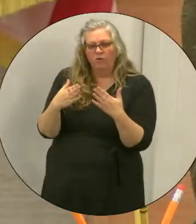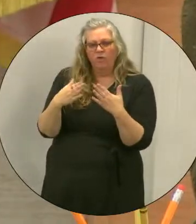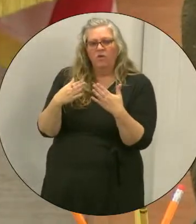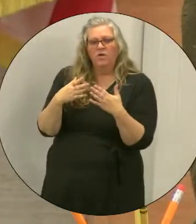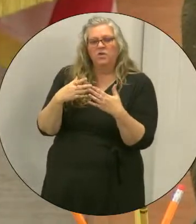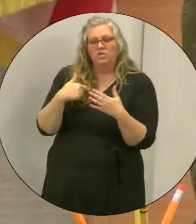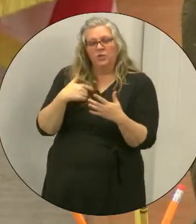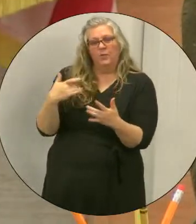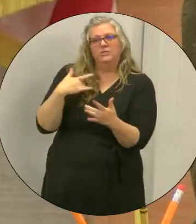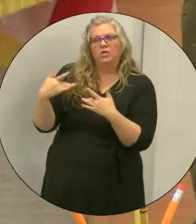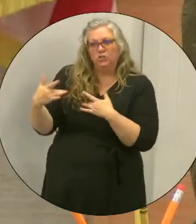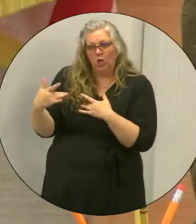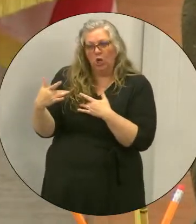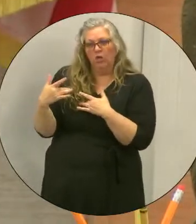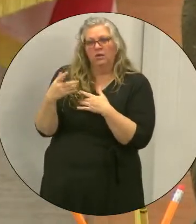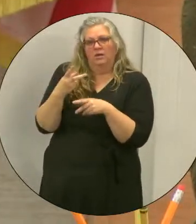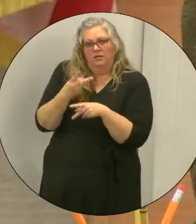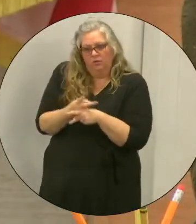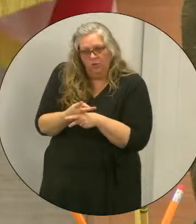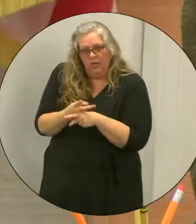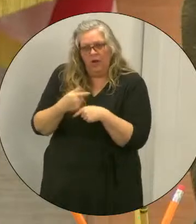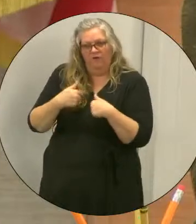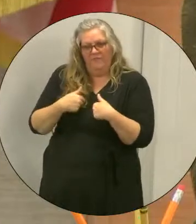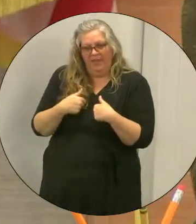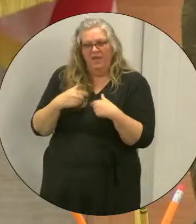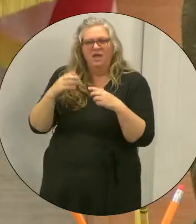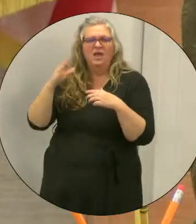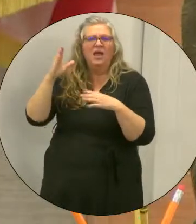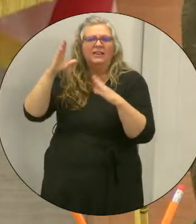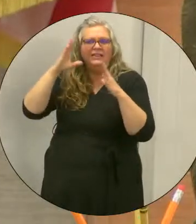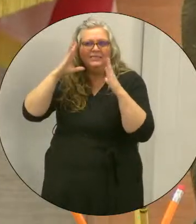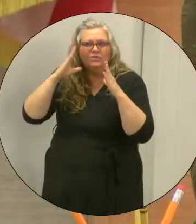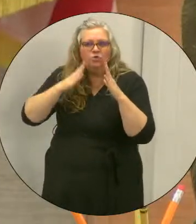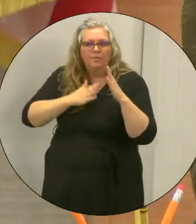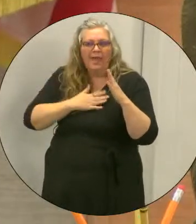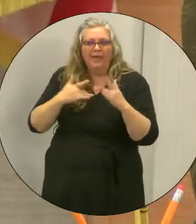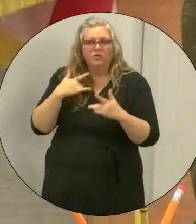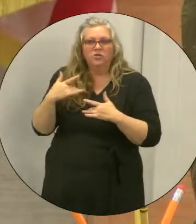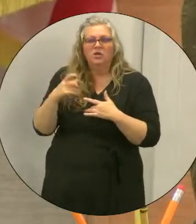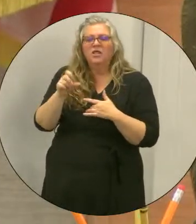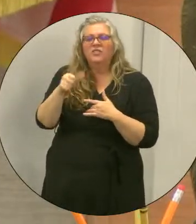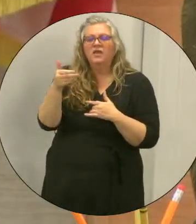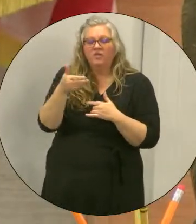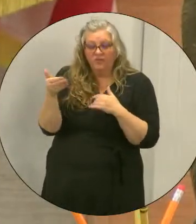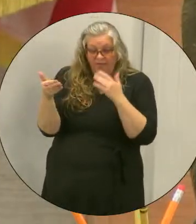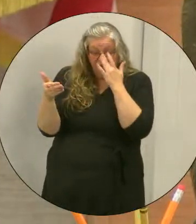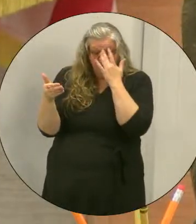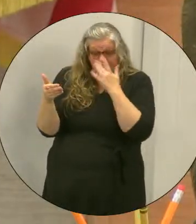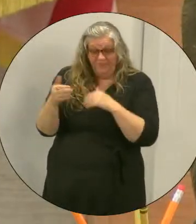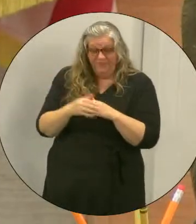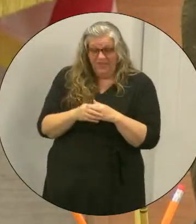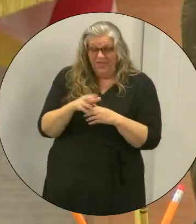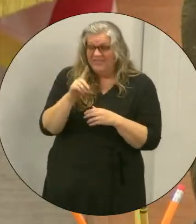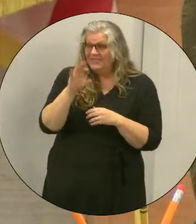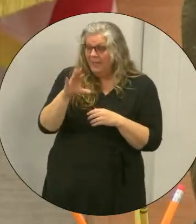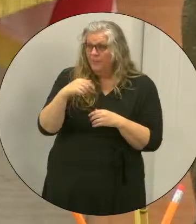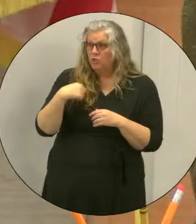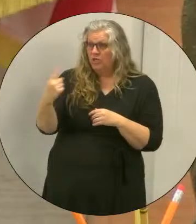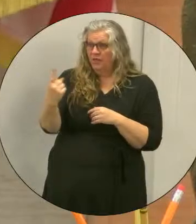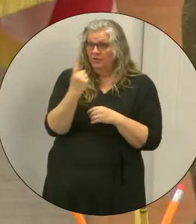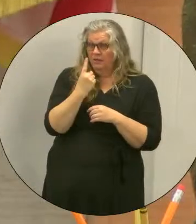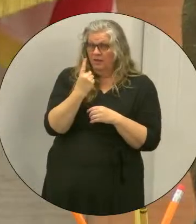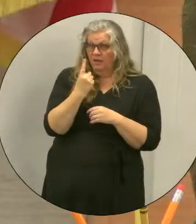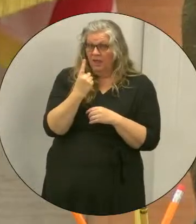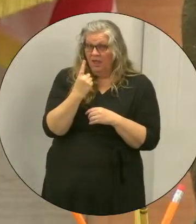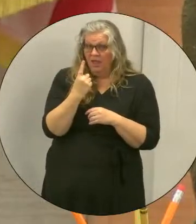that concern and care and listened to my concerns that day. The other thing, too, is that in December, she also approached me and